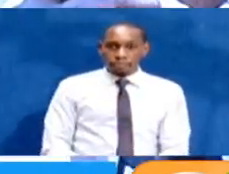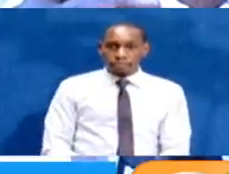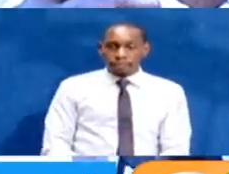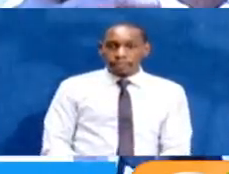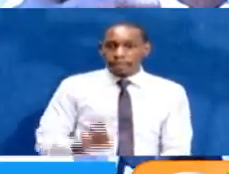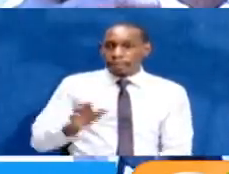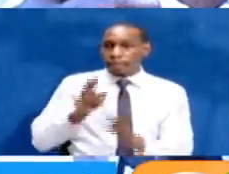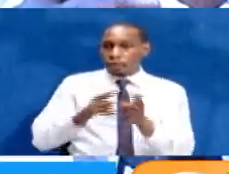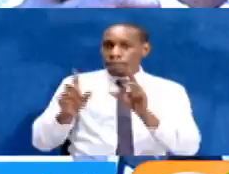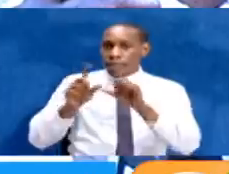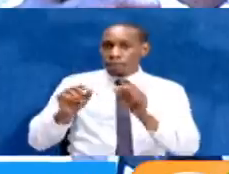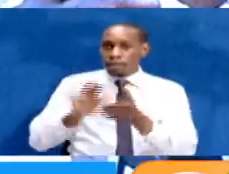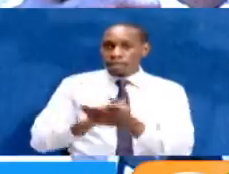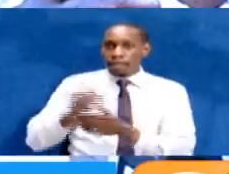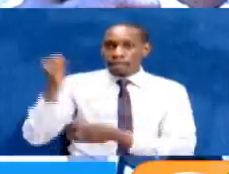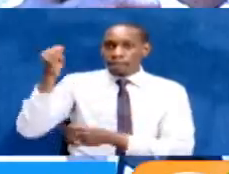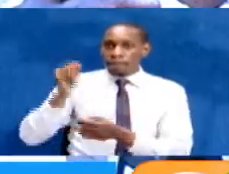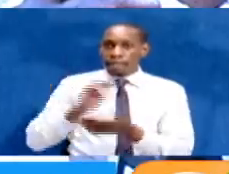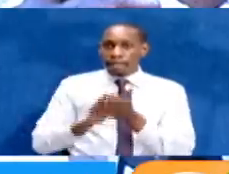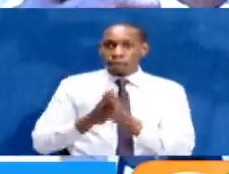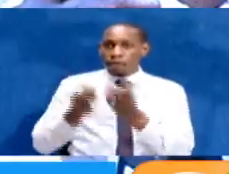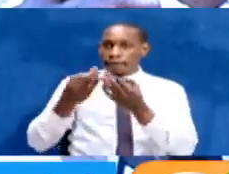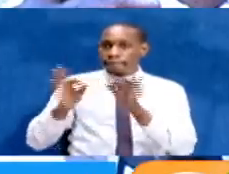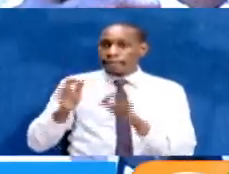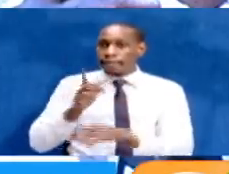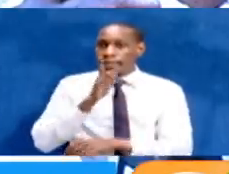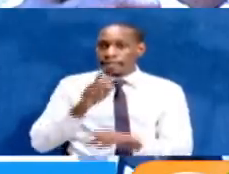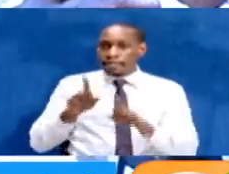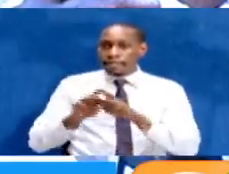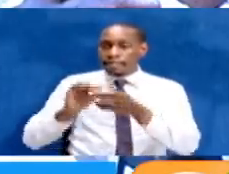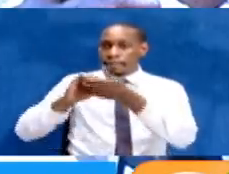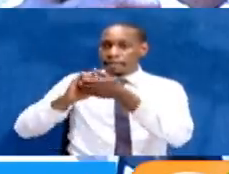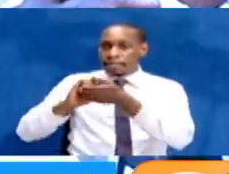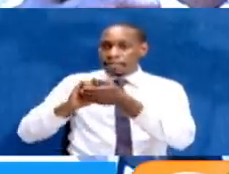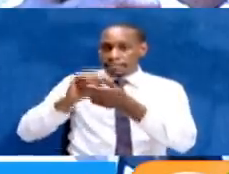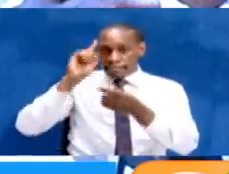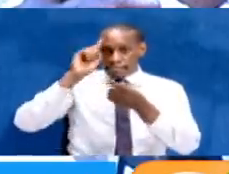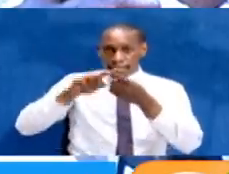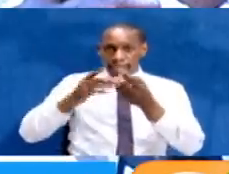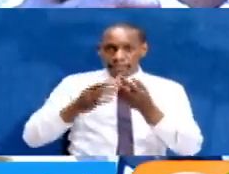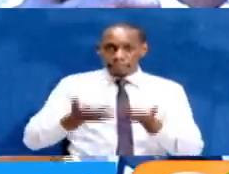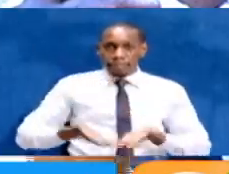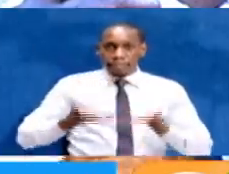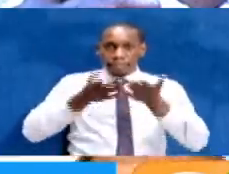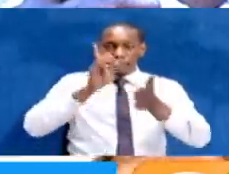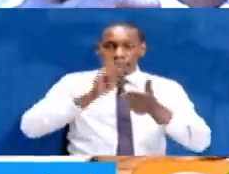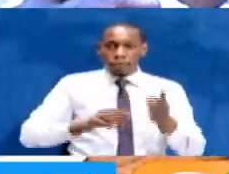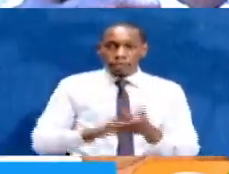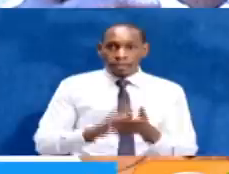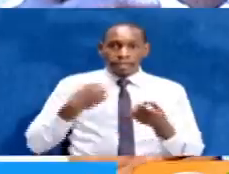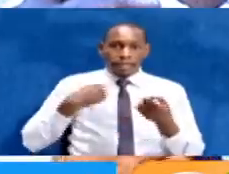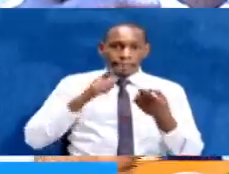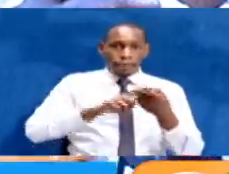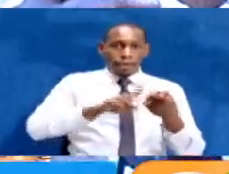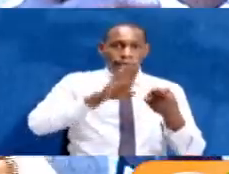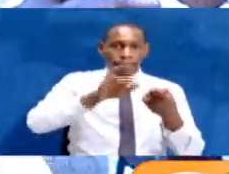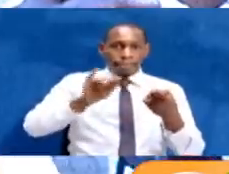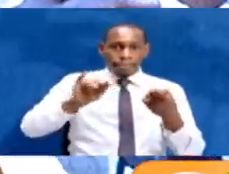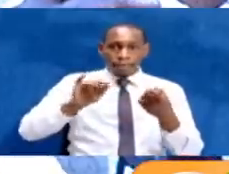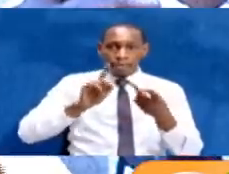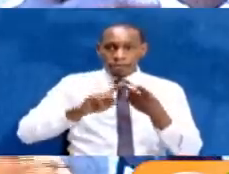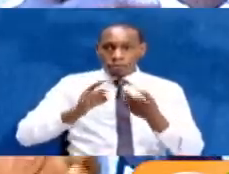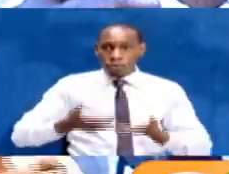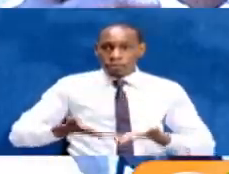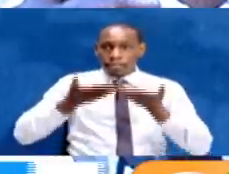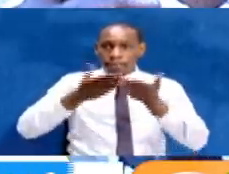Francis, you normally say in politics there is no free lunch. Mm-hmm. And that handshake was supposed to deliver not just this BBI,